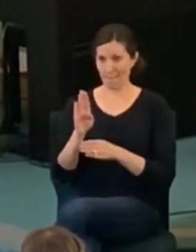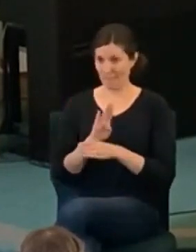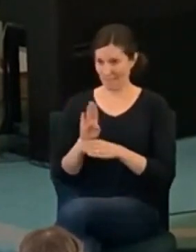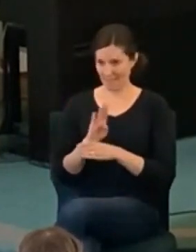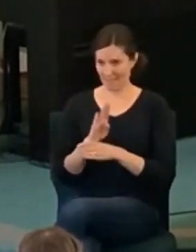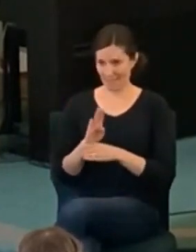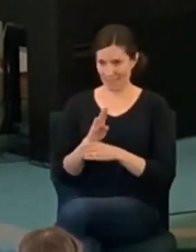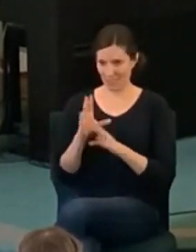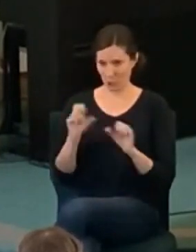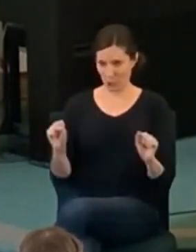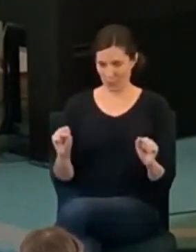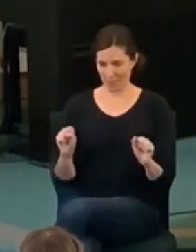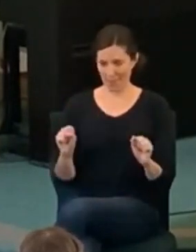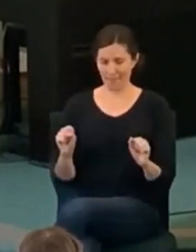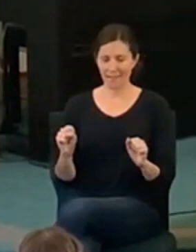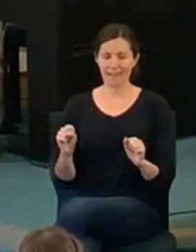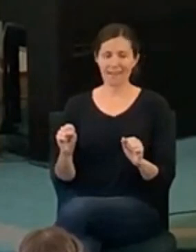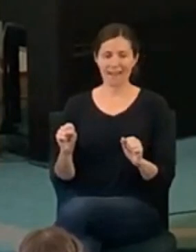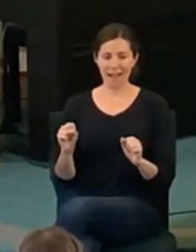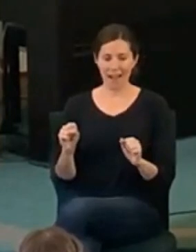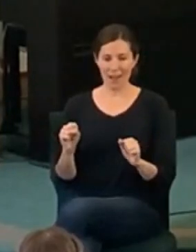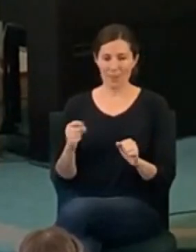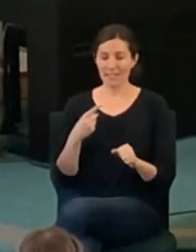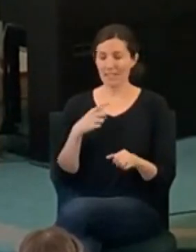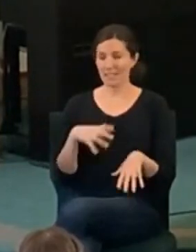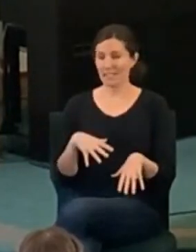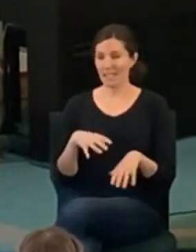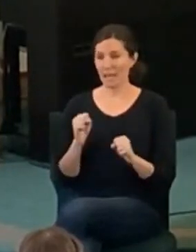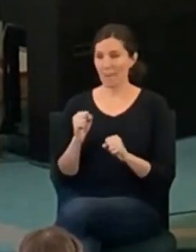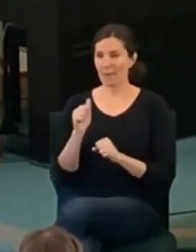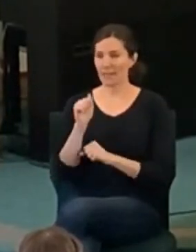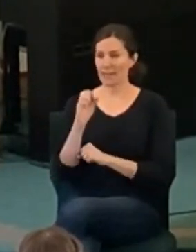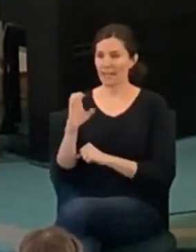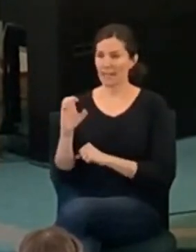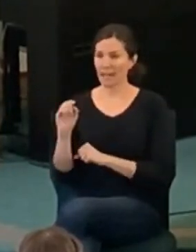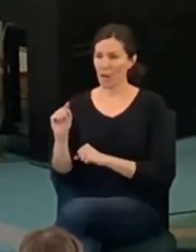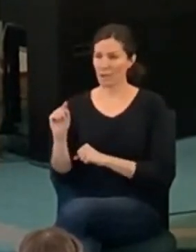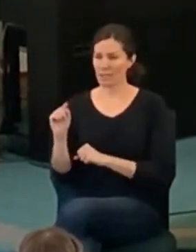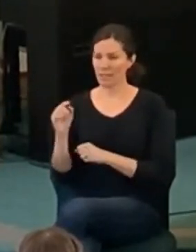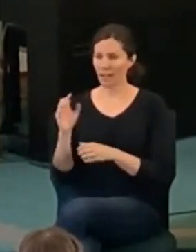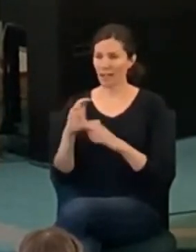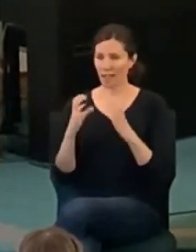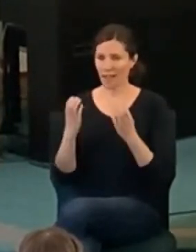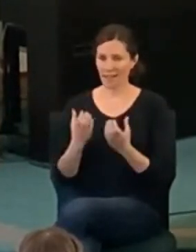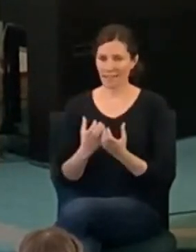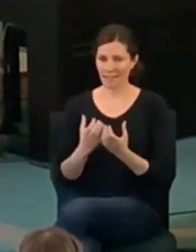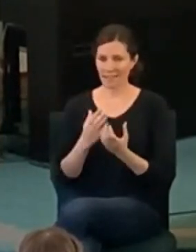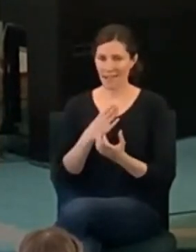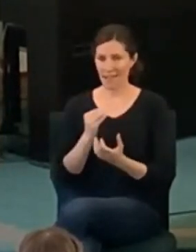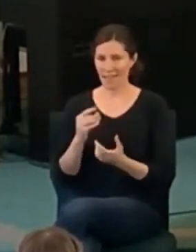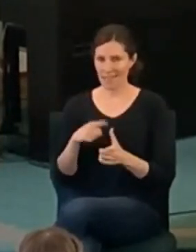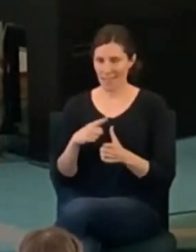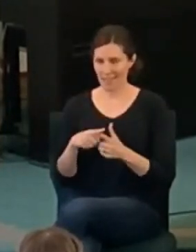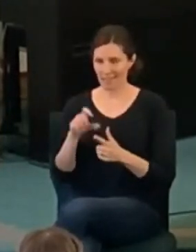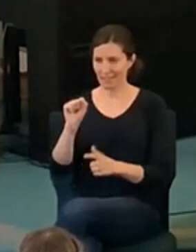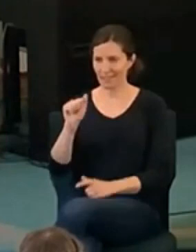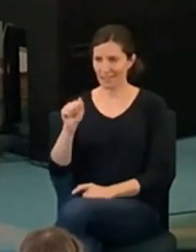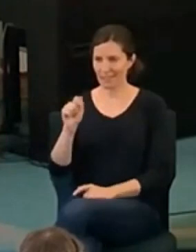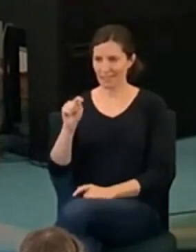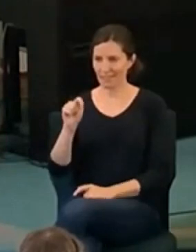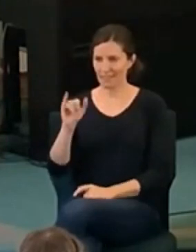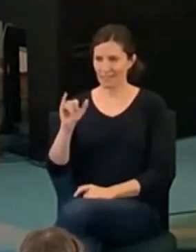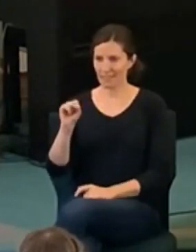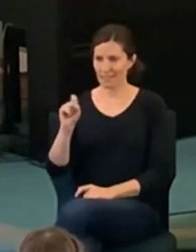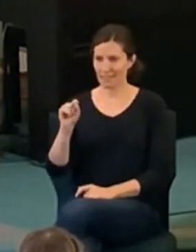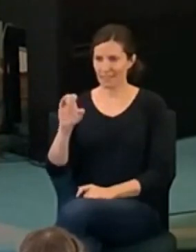goal of them failing, right? You kind of set them up to fail with a test. When I first started attending school to get